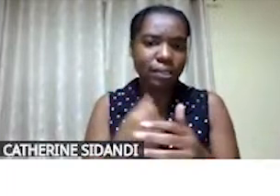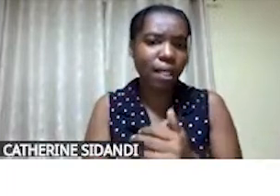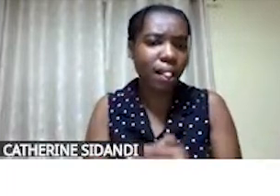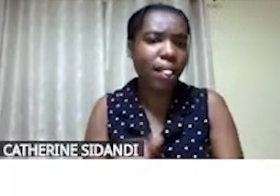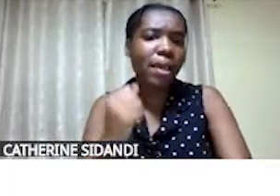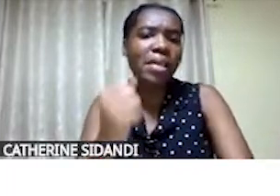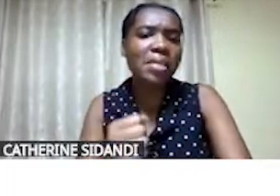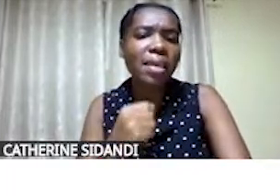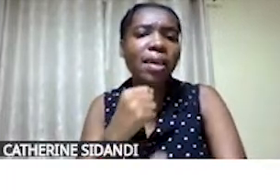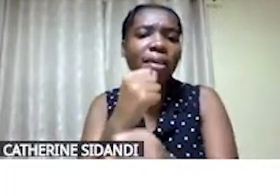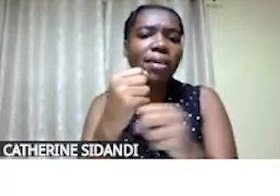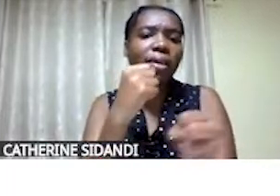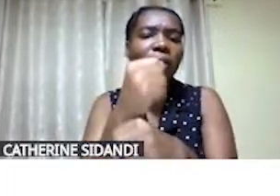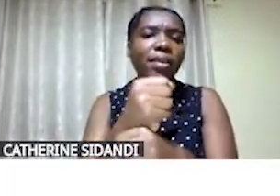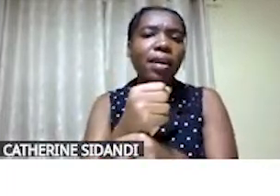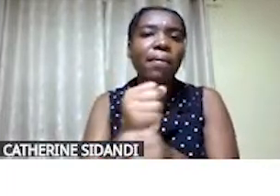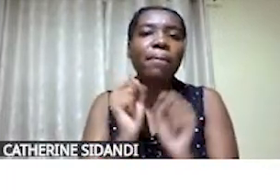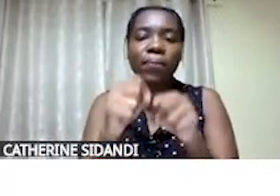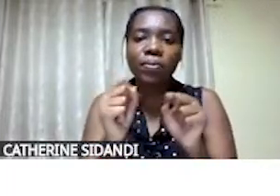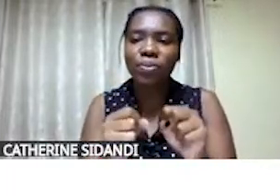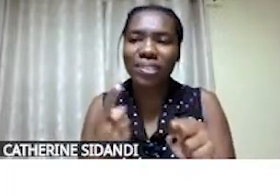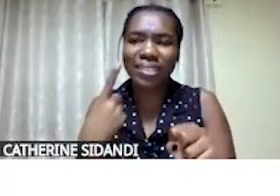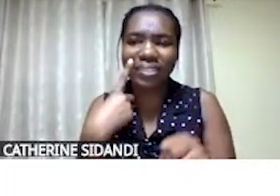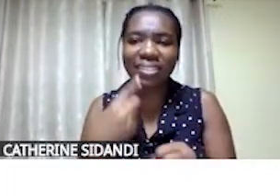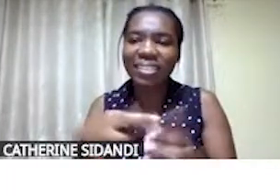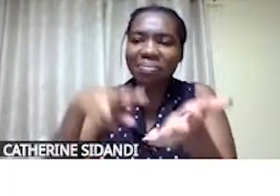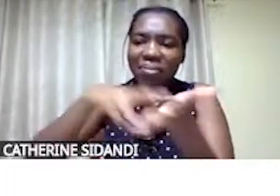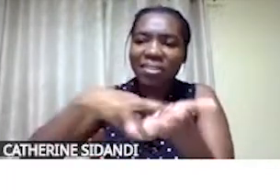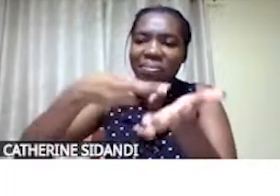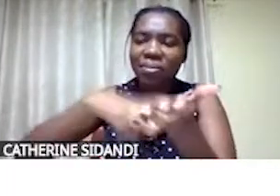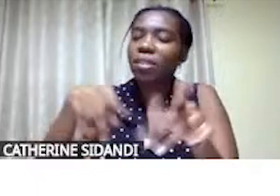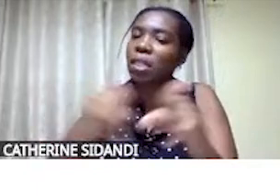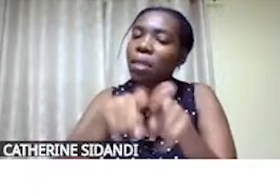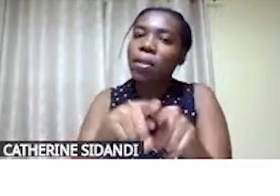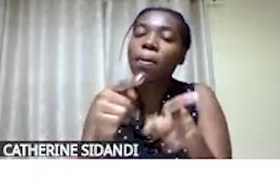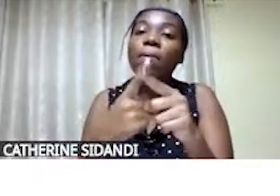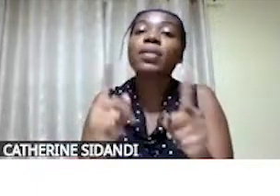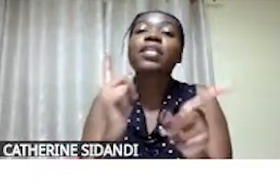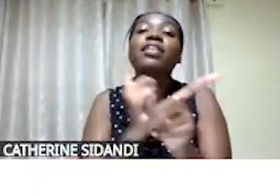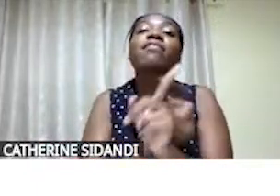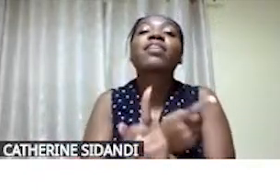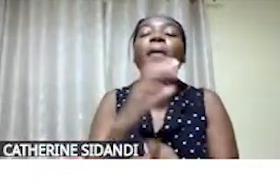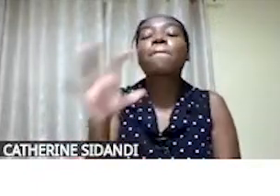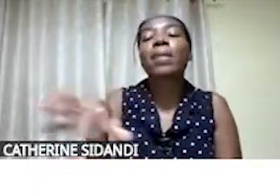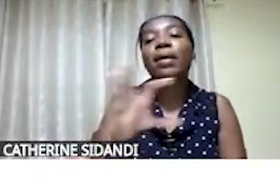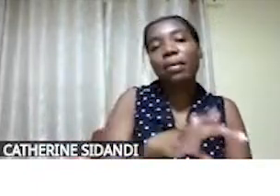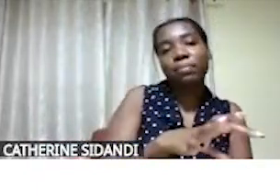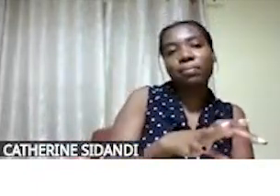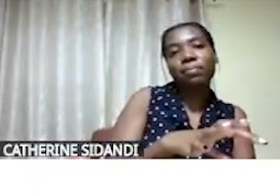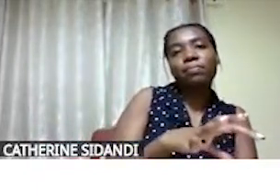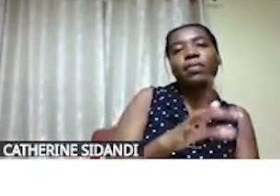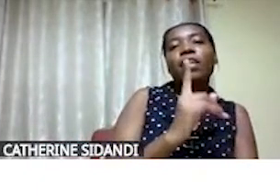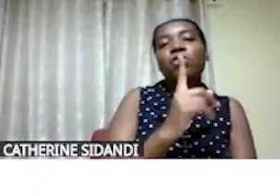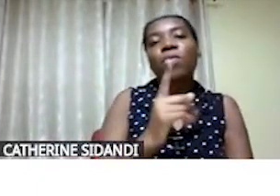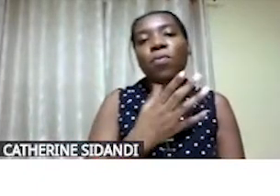own strategy, the entire strategy, and decide to focus on a different market. So let me go in further and